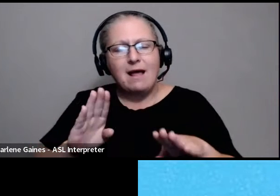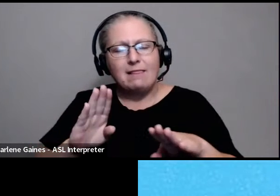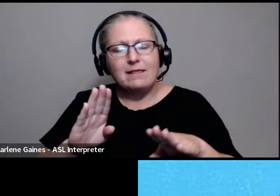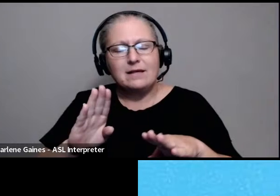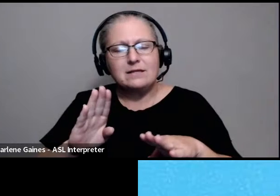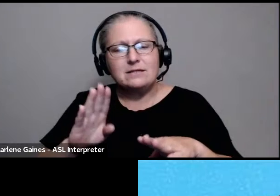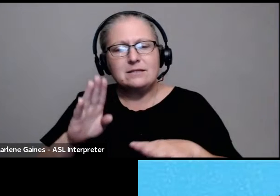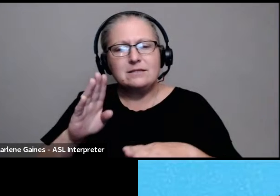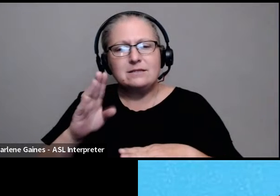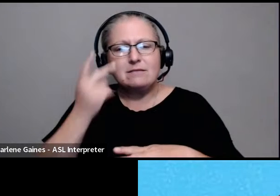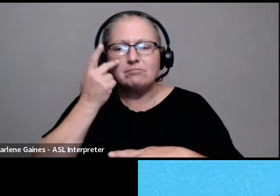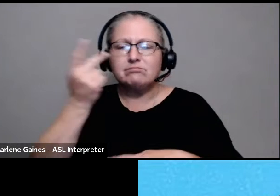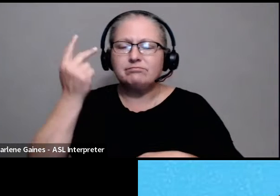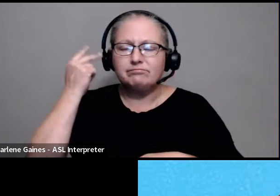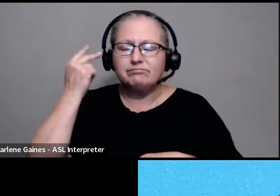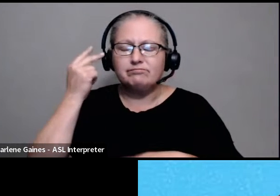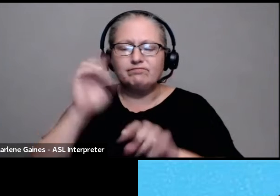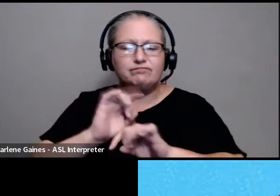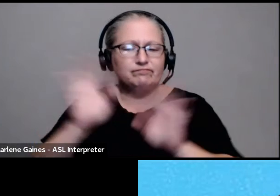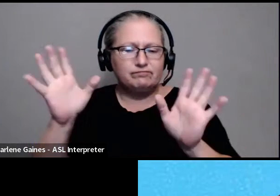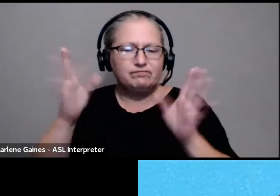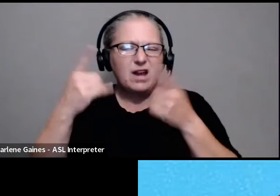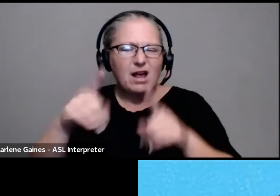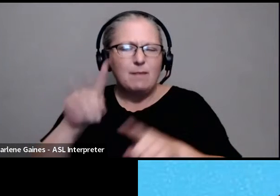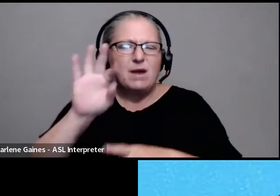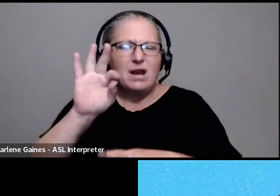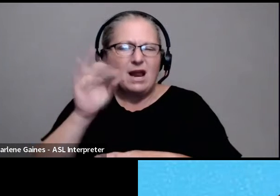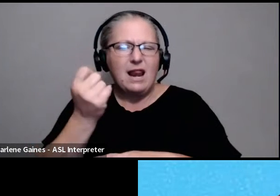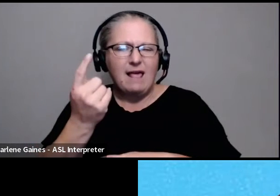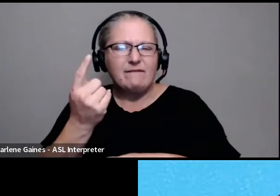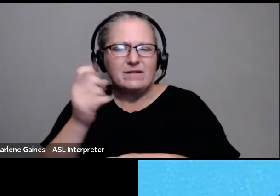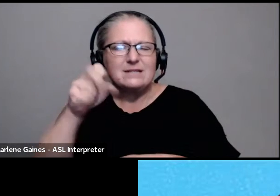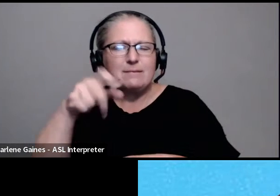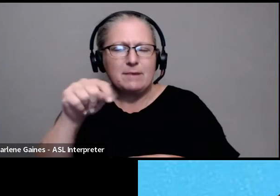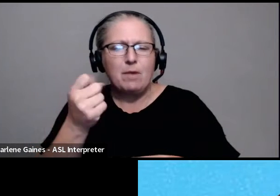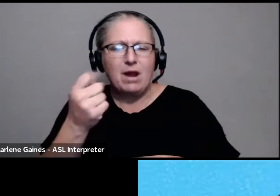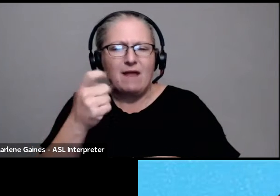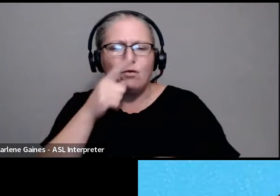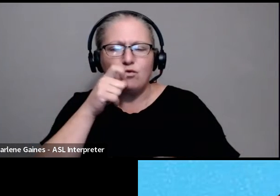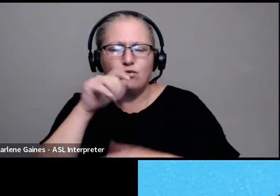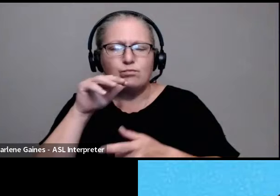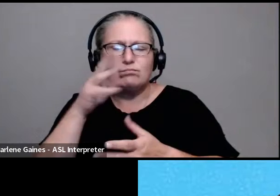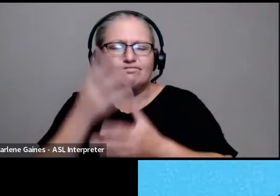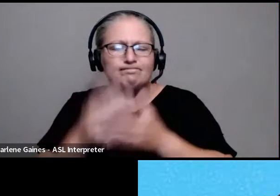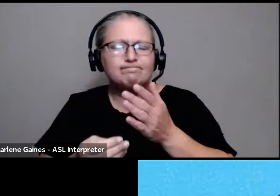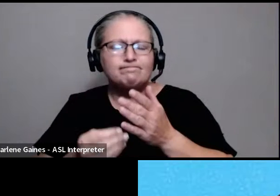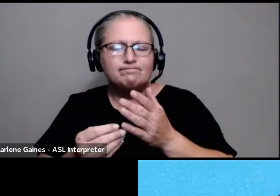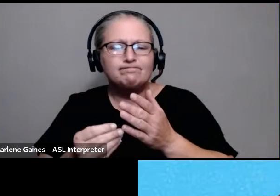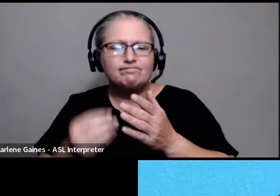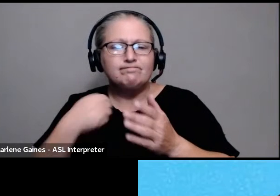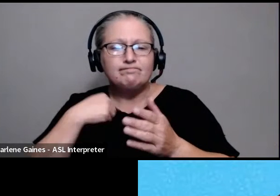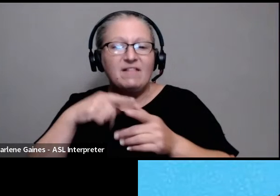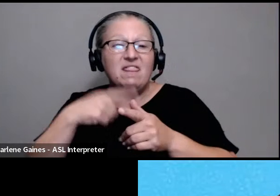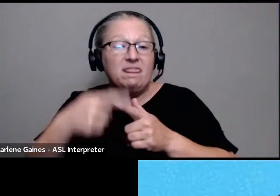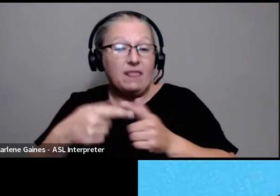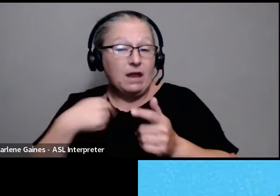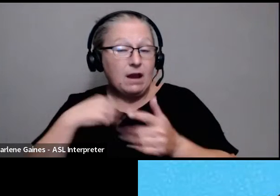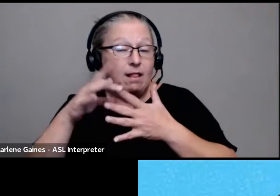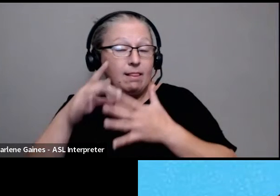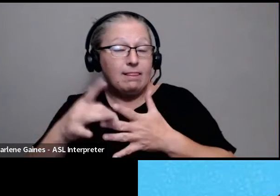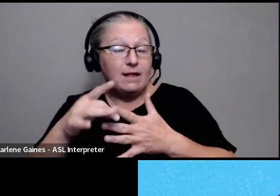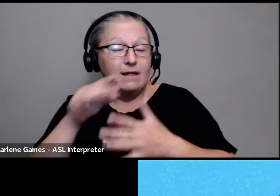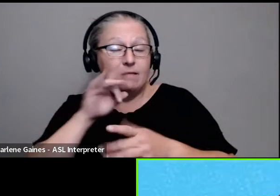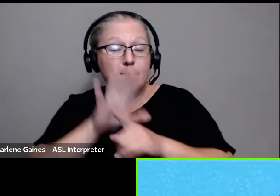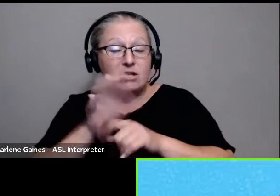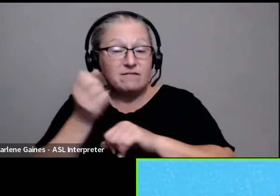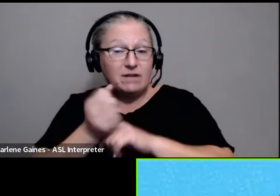in memory of the tragedy of 9/11 and those who lost their lives. And then maybe I'll lead the Pledge of Allegiance, if that's